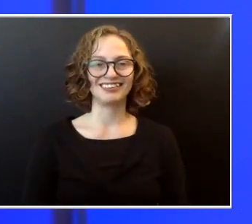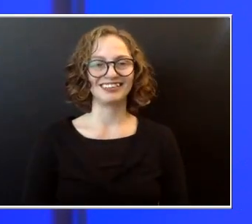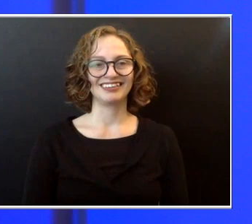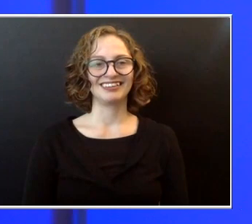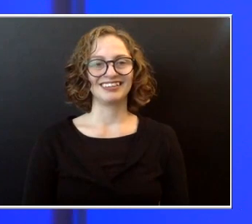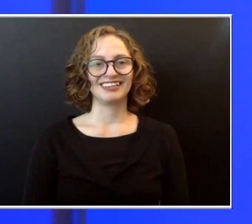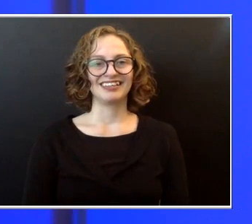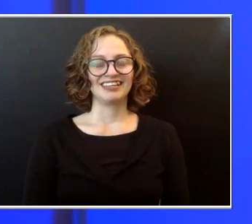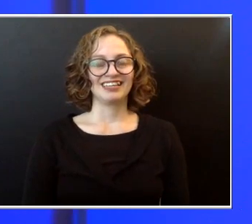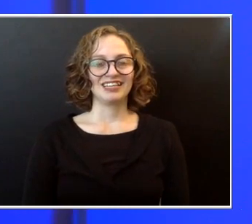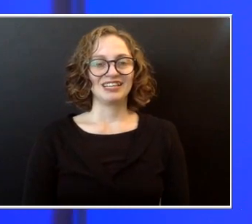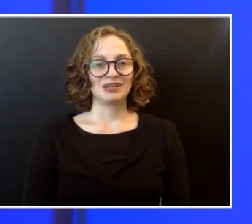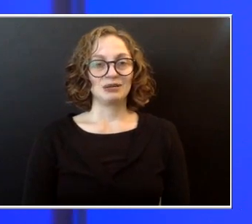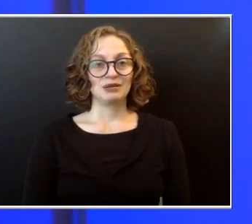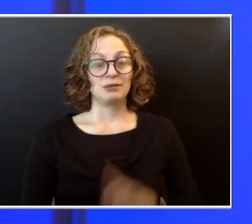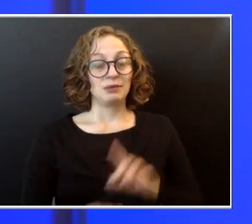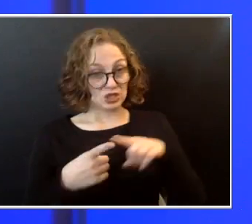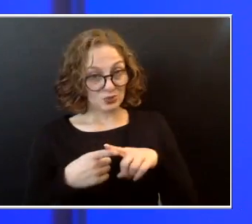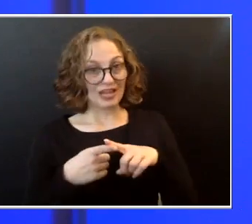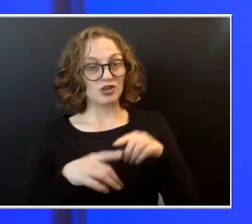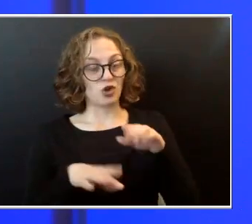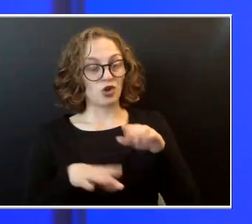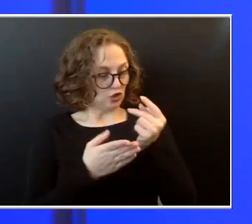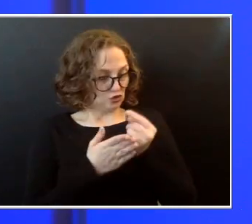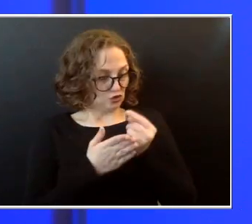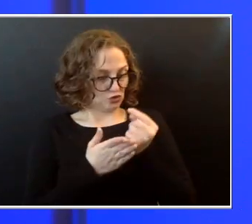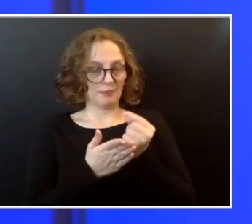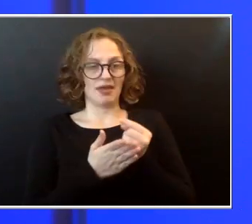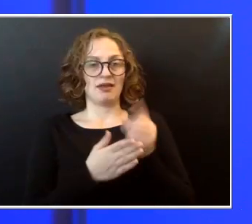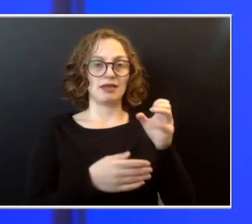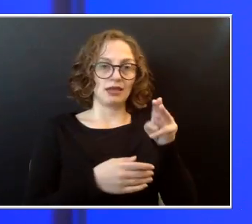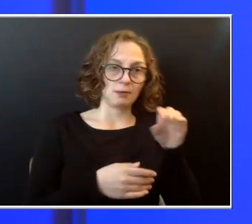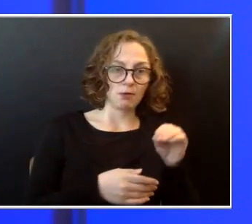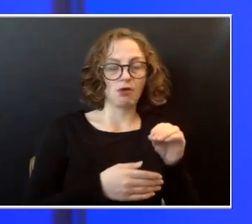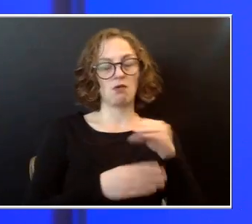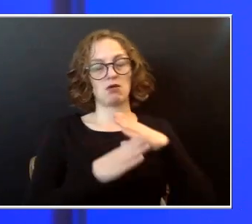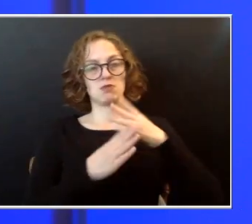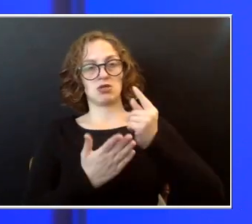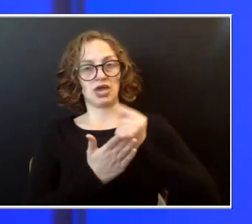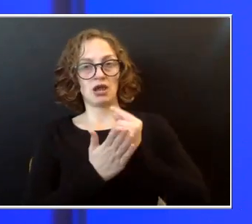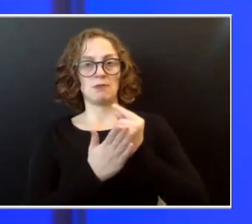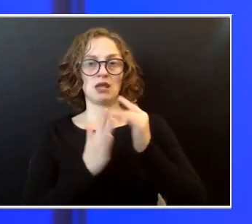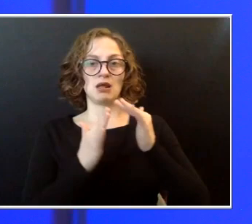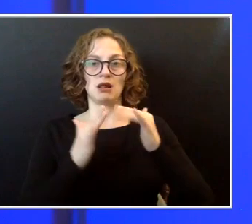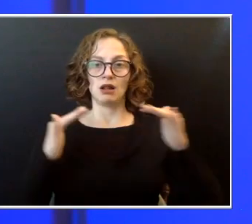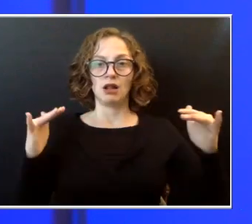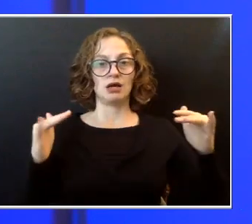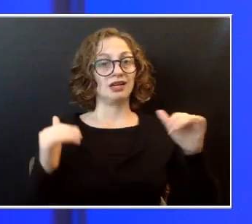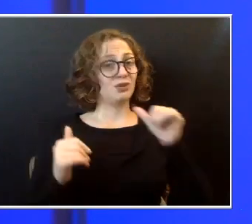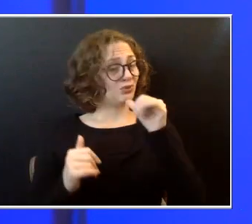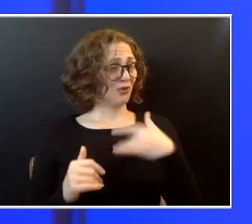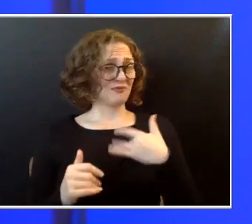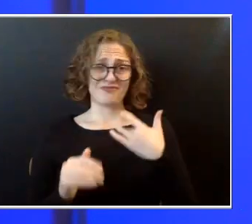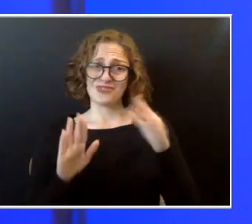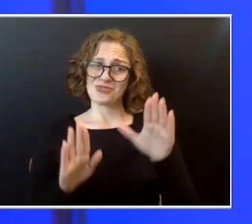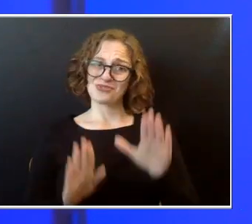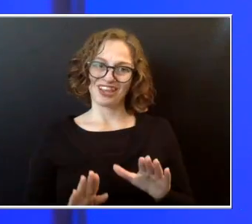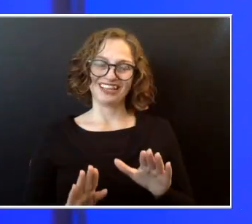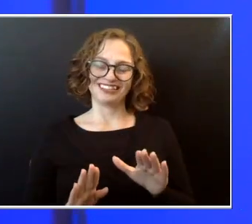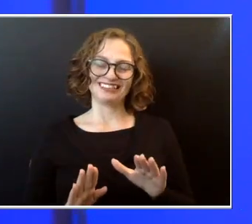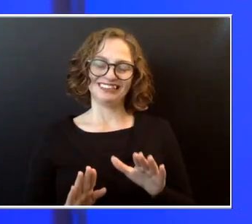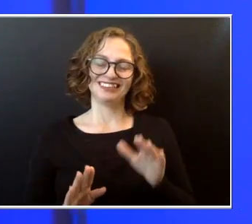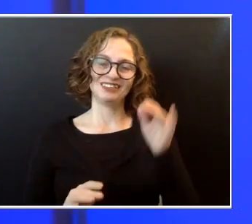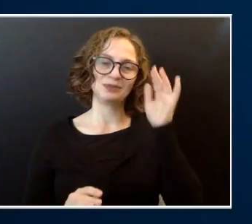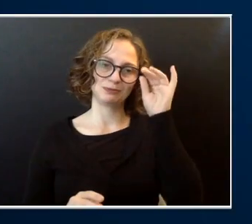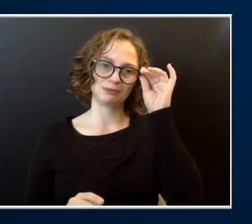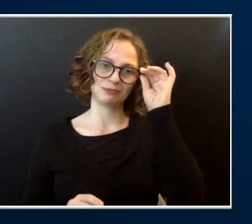while you're taking, all those treatments and you're doing those treatments, you're not feeling well. But right.